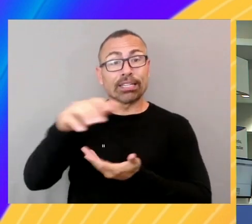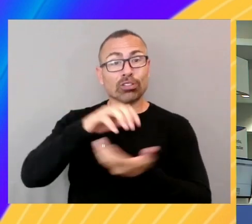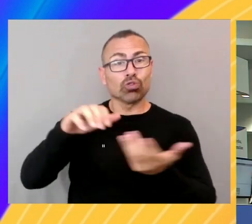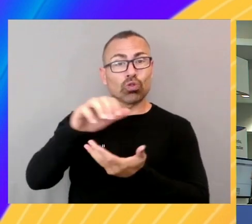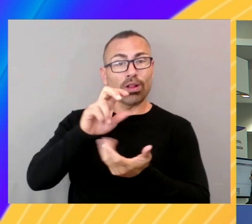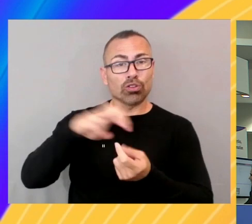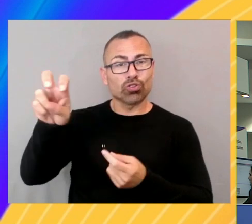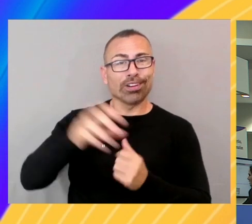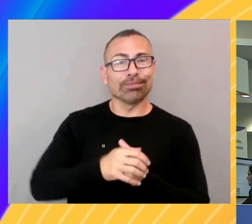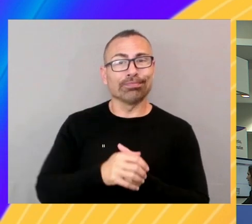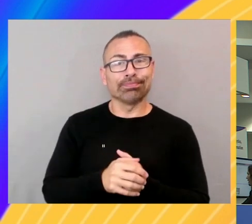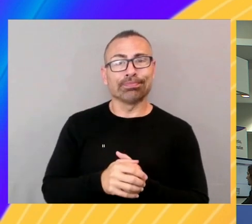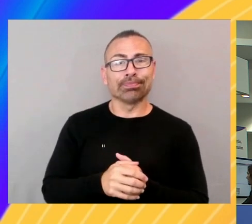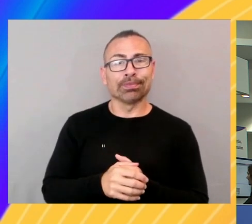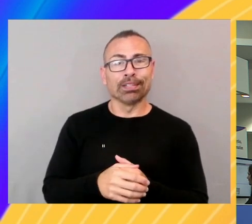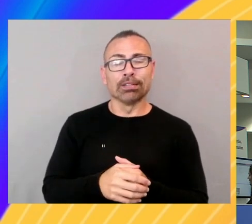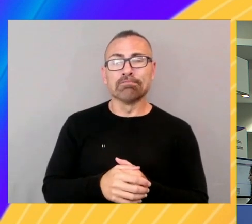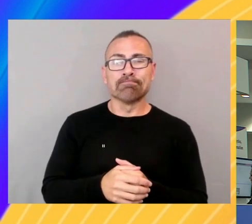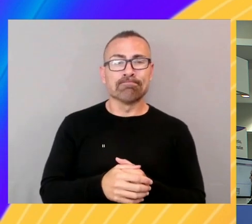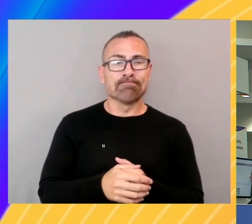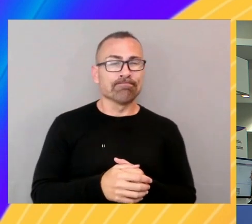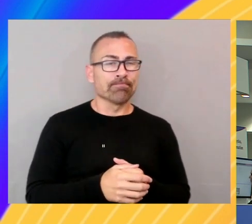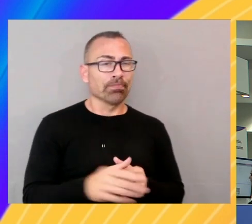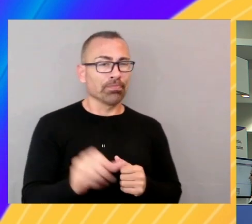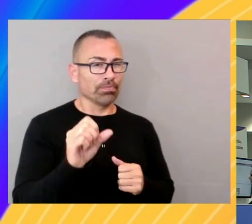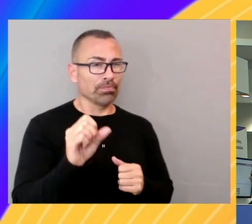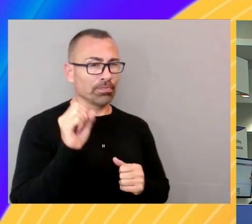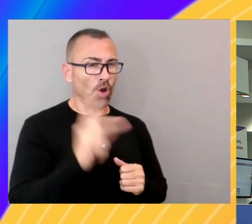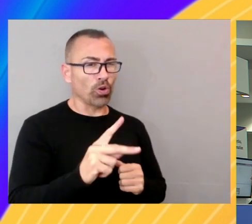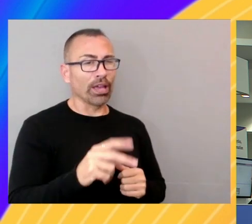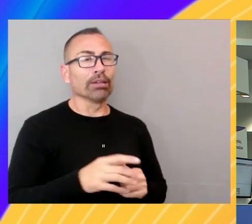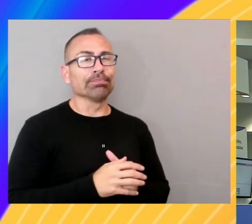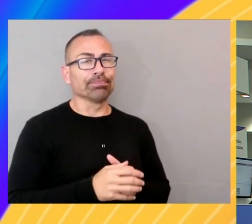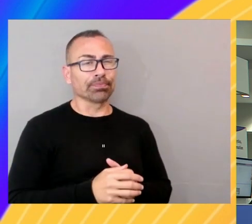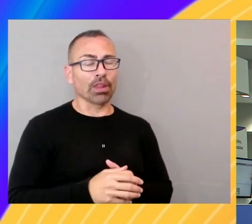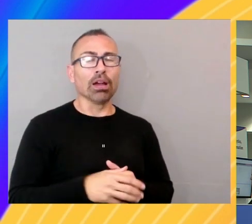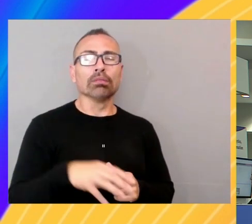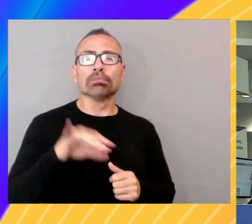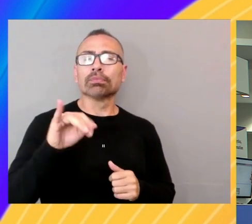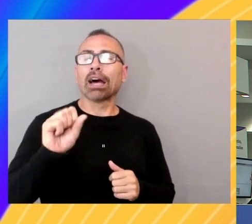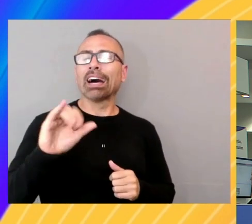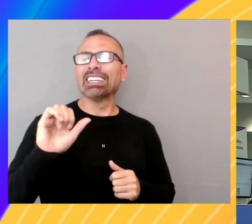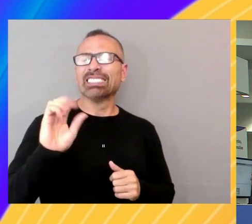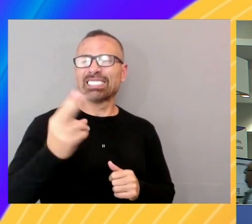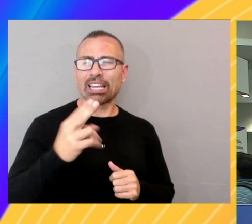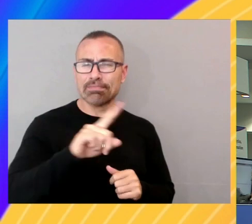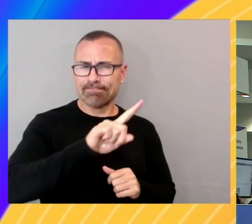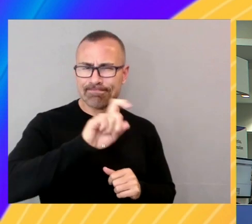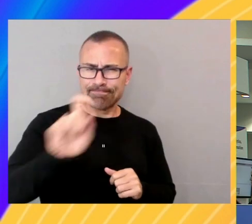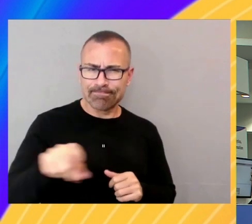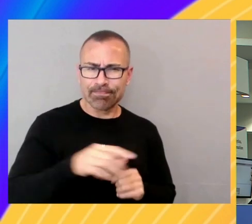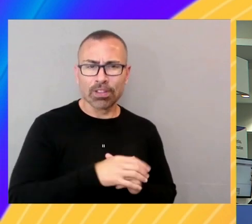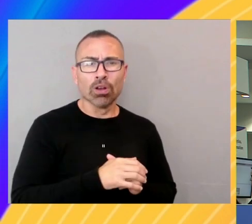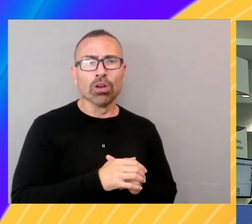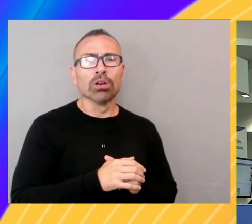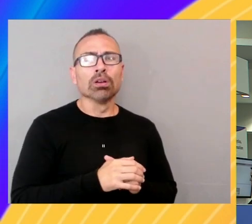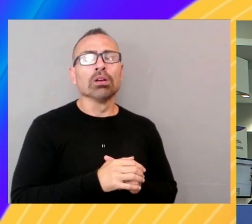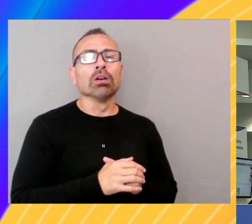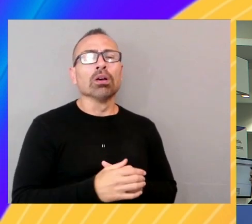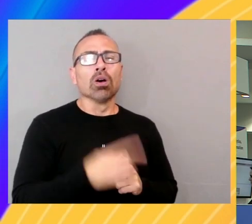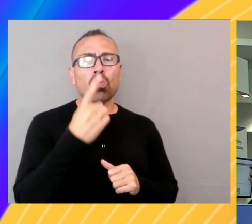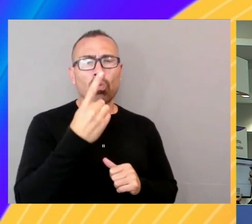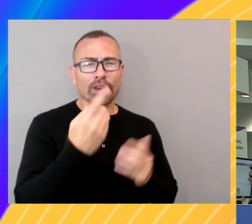going here. So as Sushita was mentioning, one of the use cases you can do is you can actually utilize the Systems Manager agent